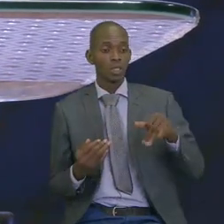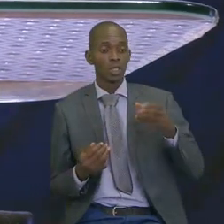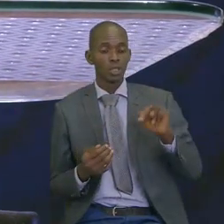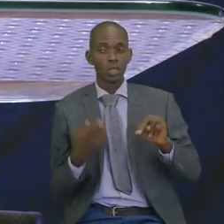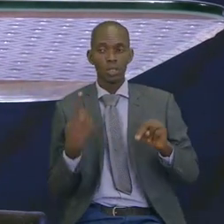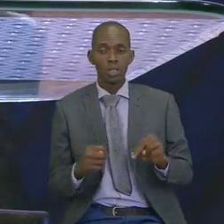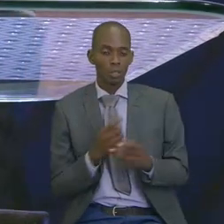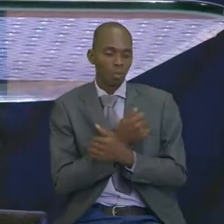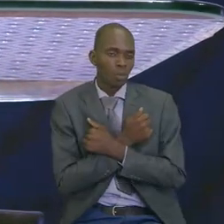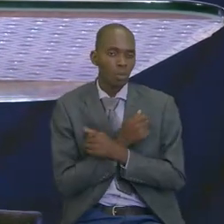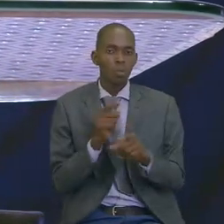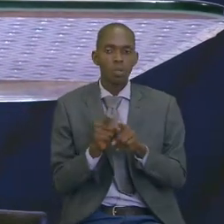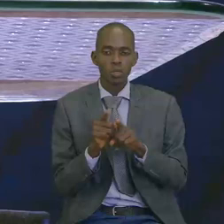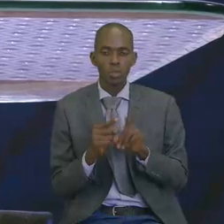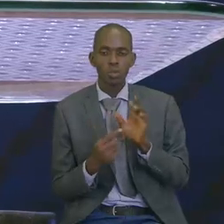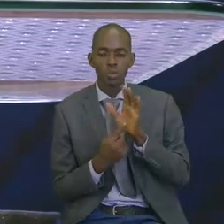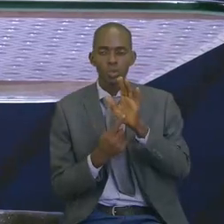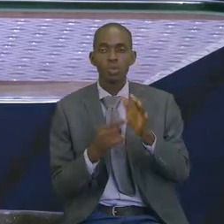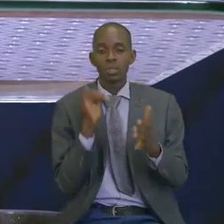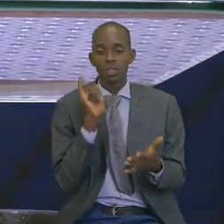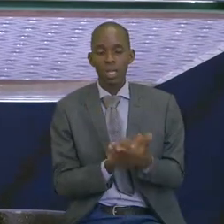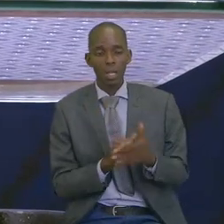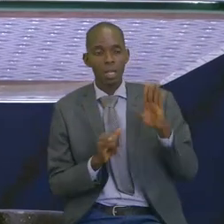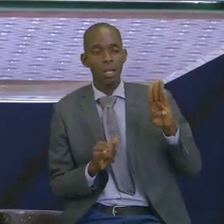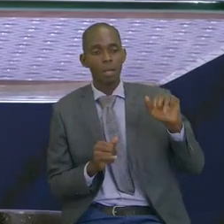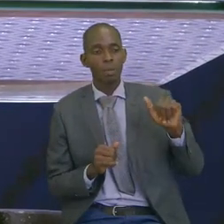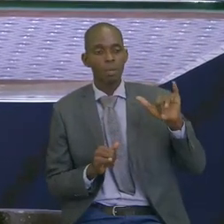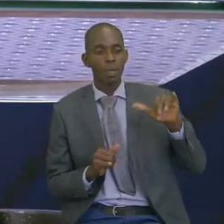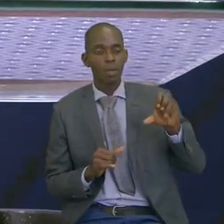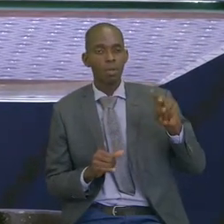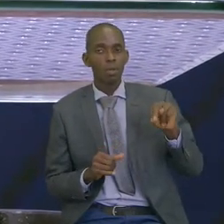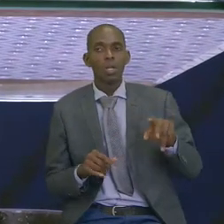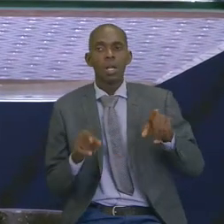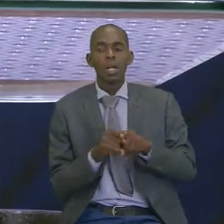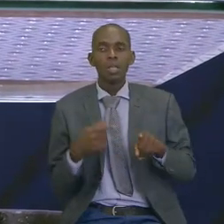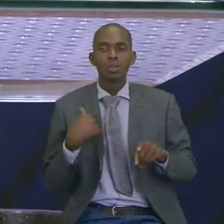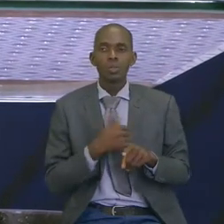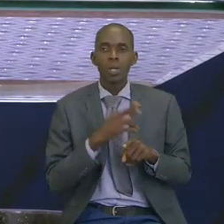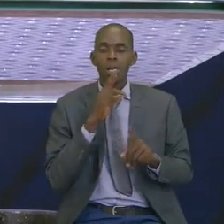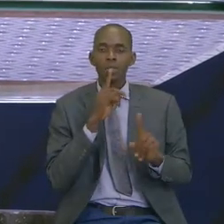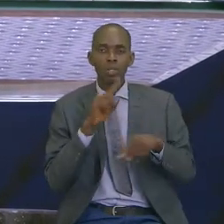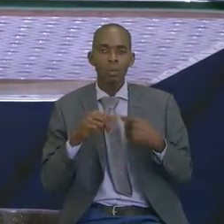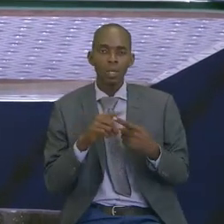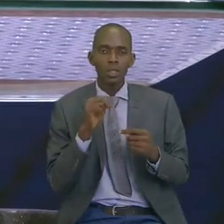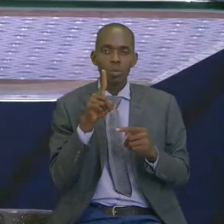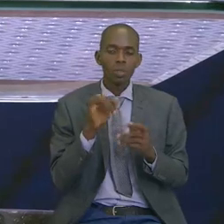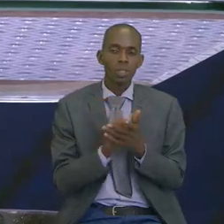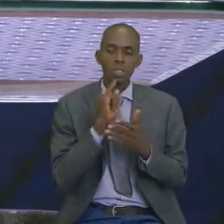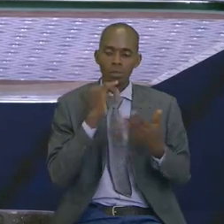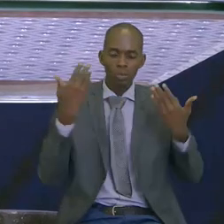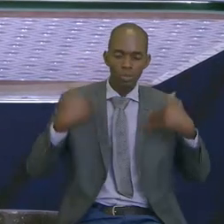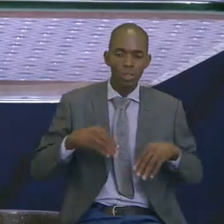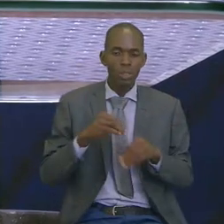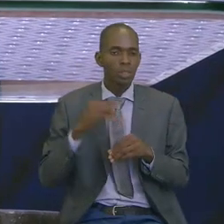also reveals, it says that Babylon, as you are thinking about the one that is dressed in gold and all that, in